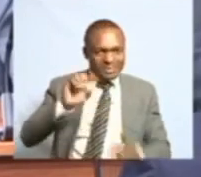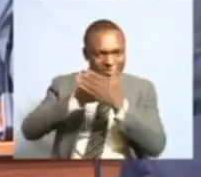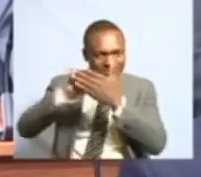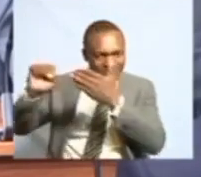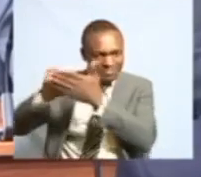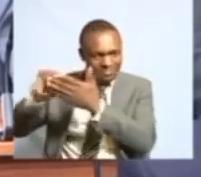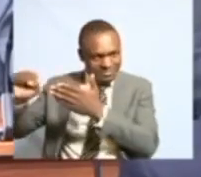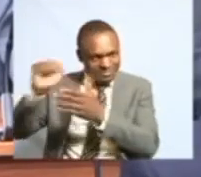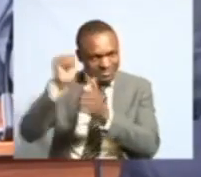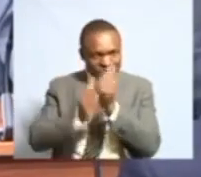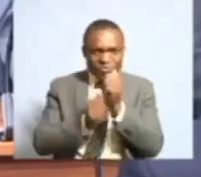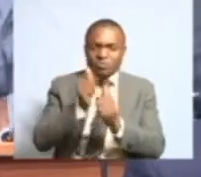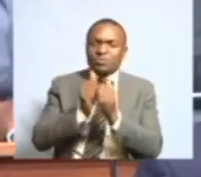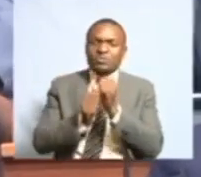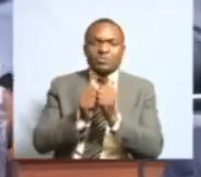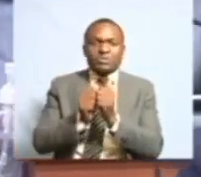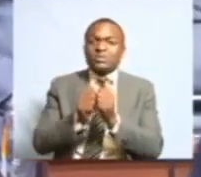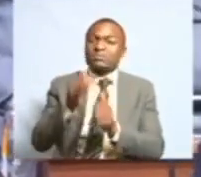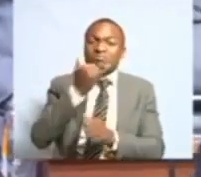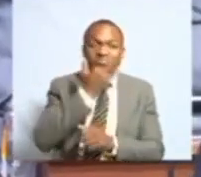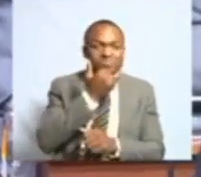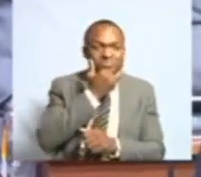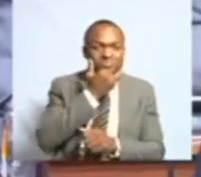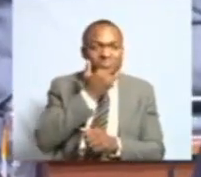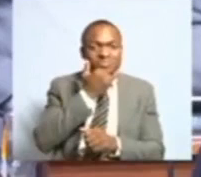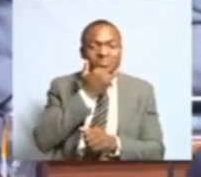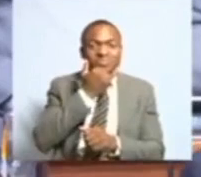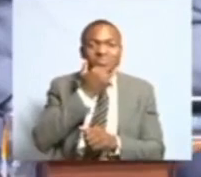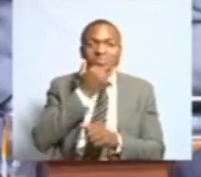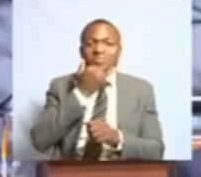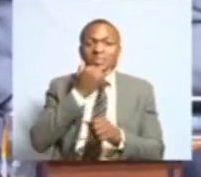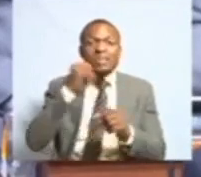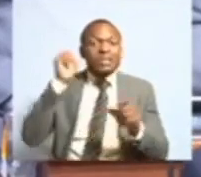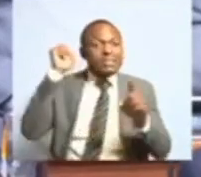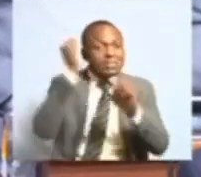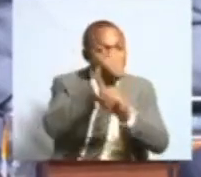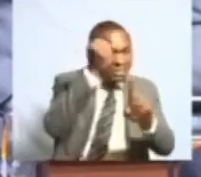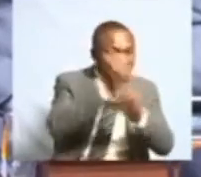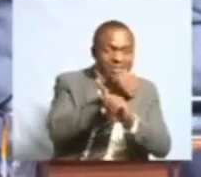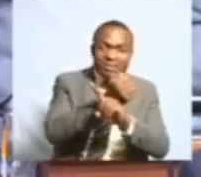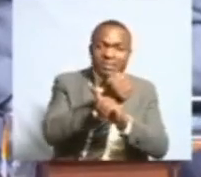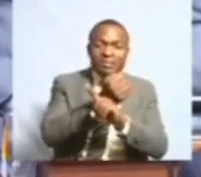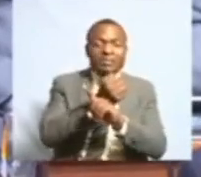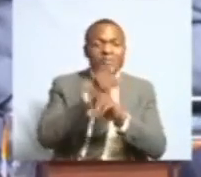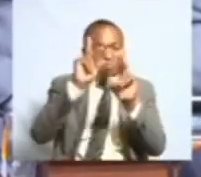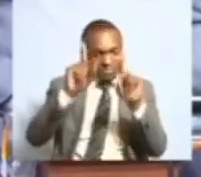statements which are contemptuous, attacking the persona of the